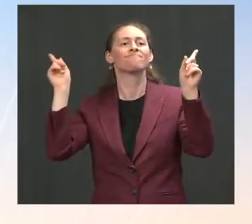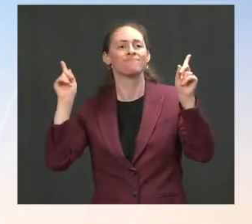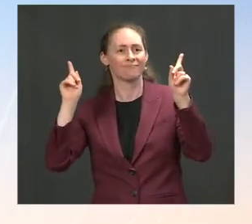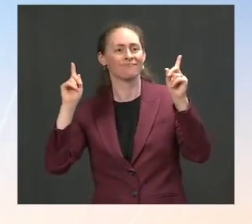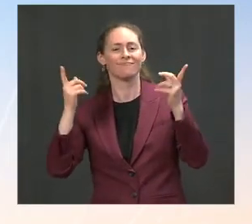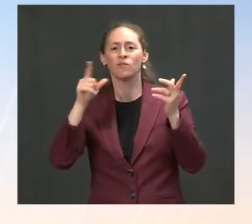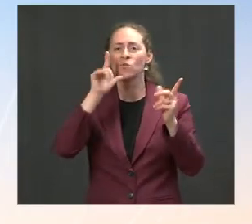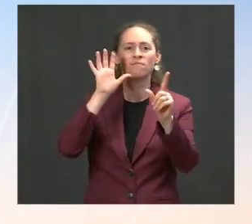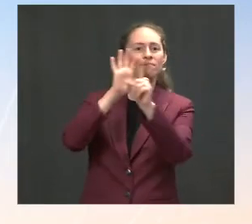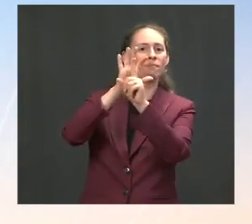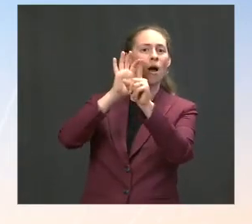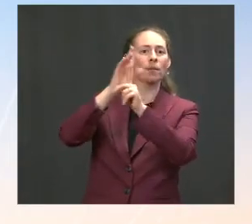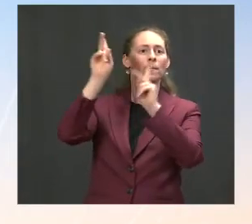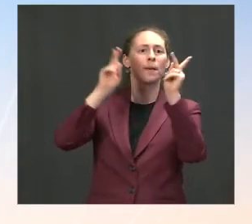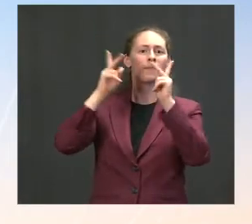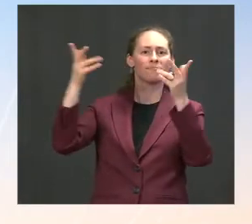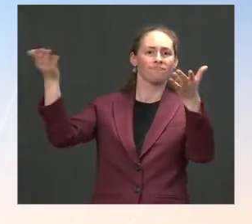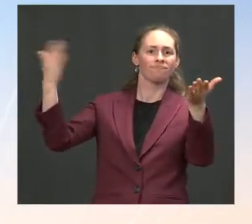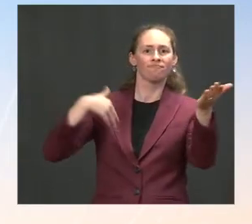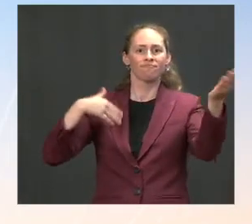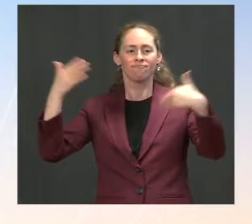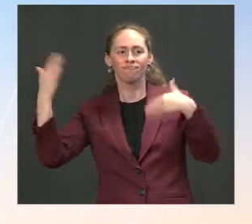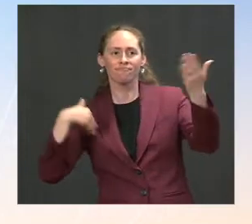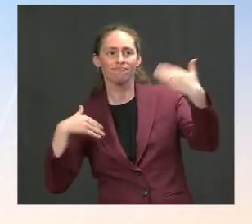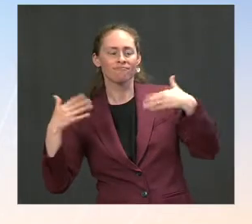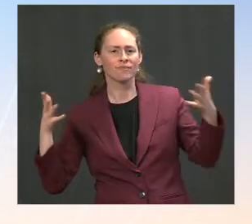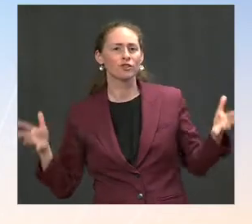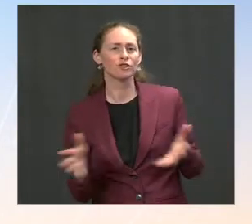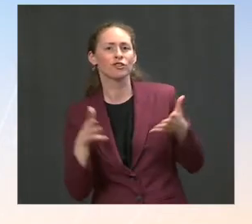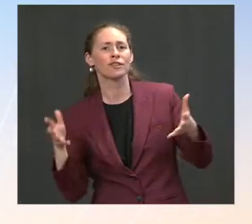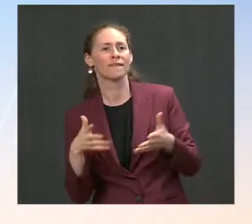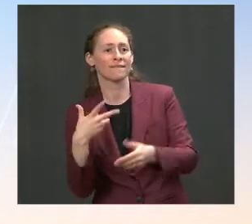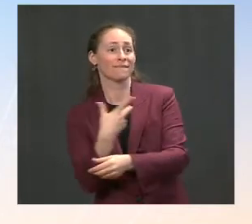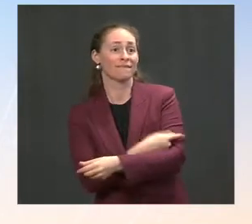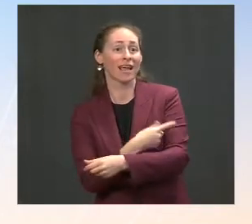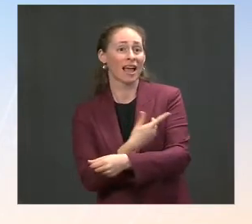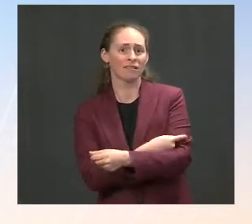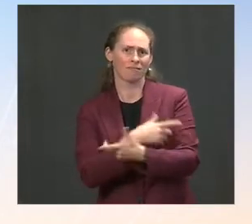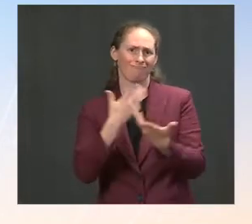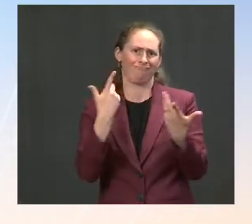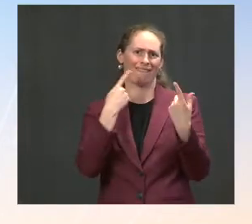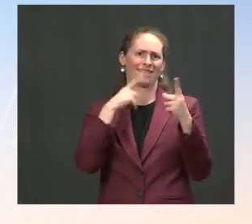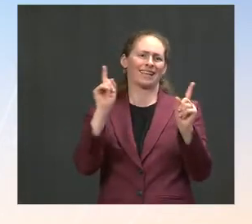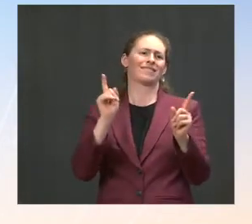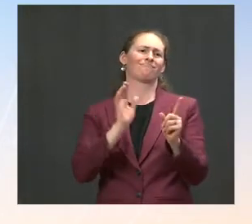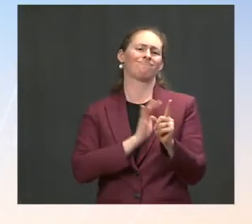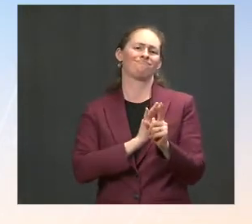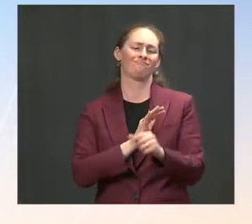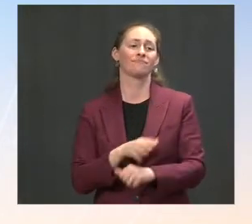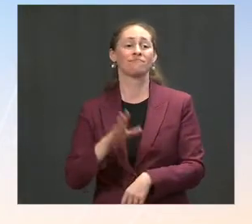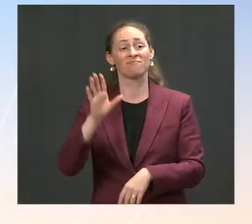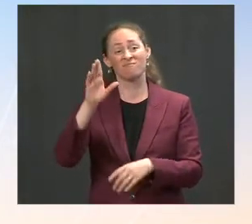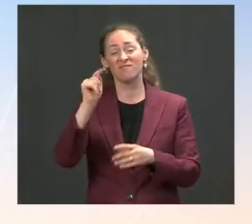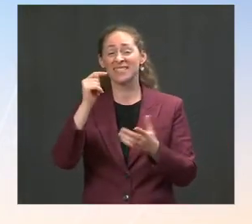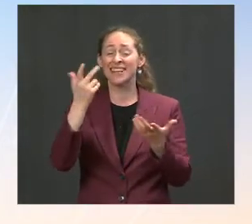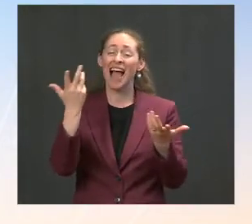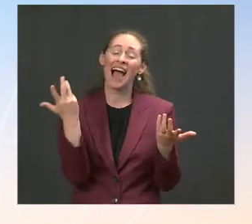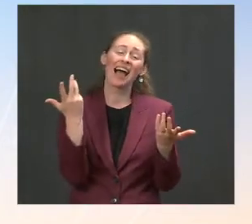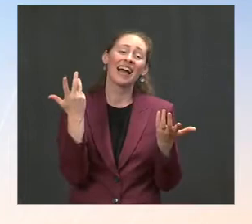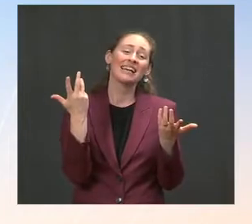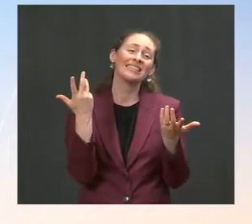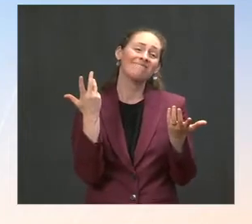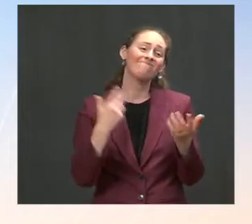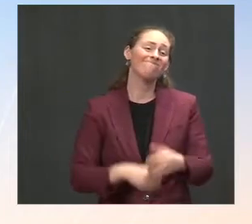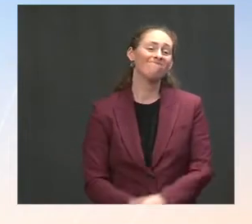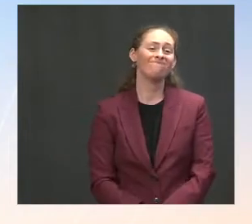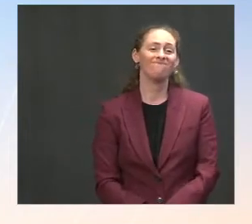to elevate the issue of vaccine, of the effectiveness of the vaccine. But we've seen that actually local